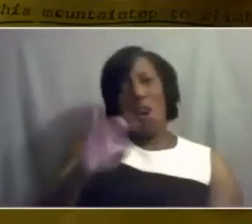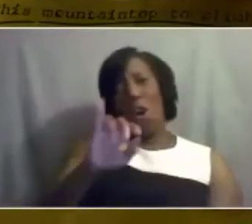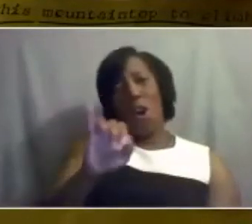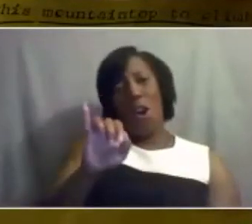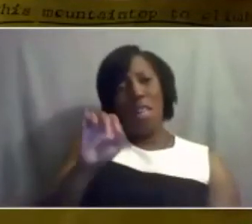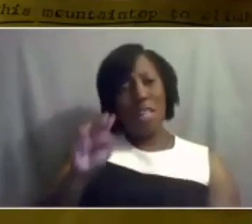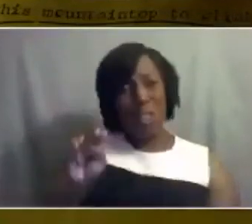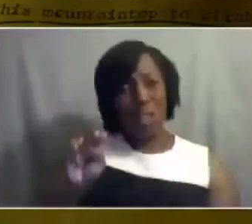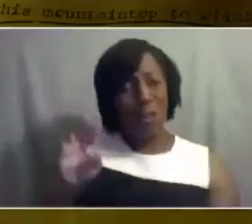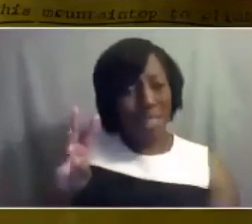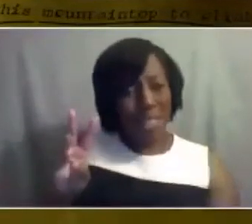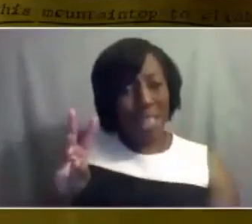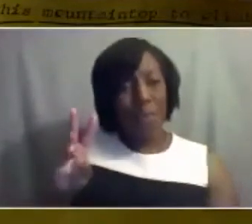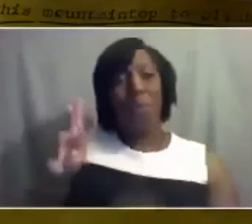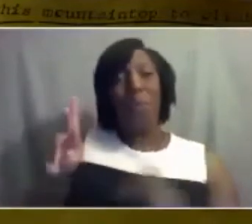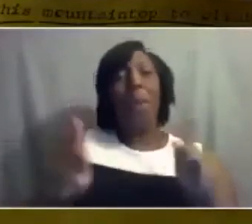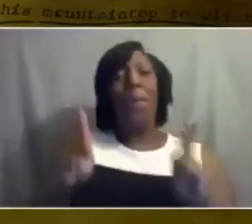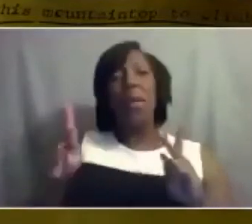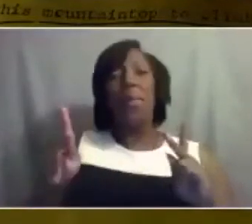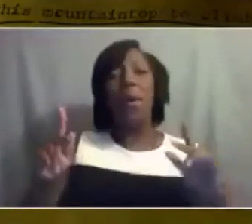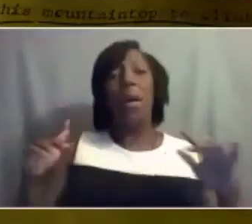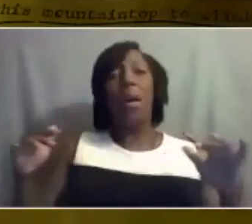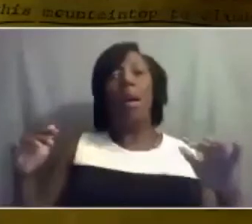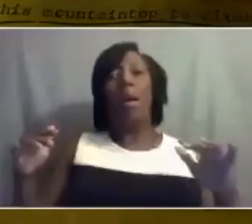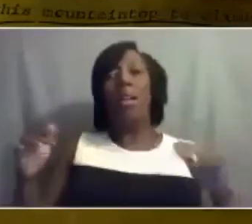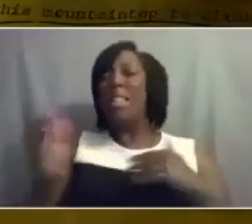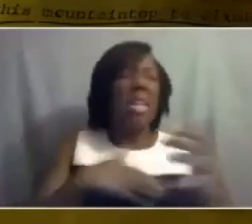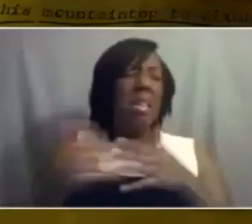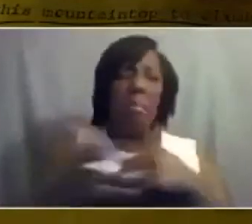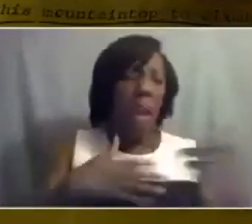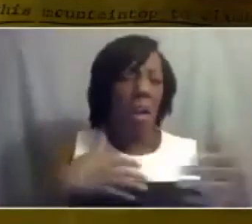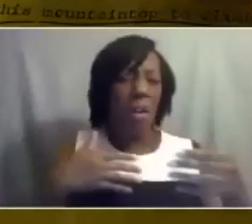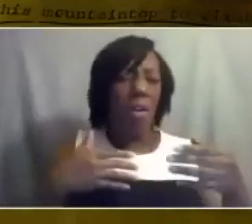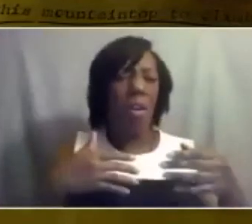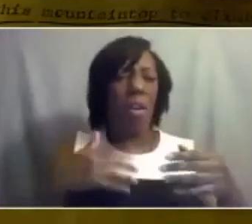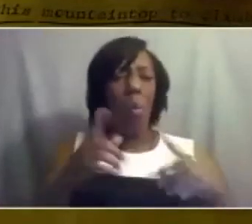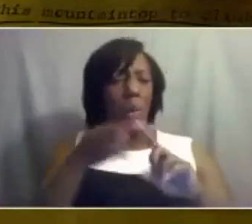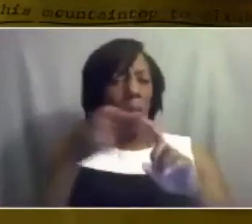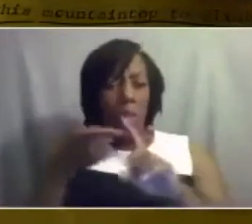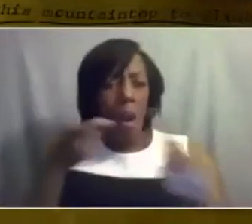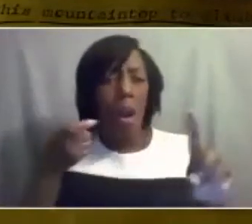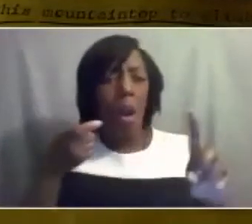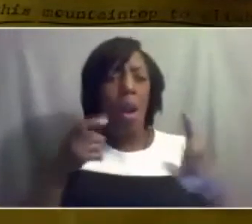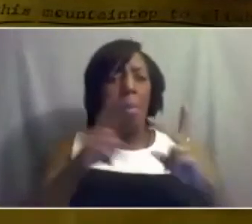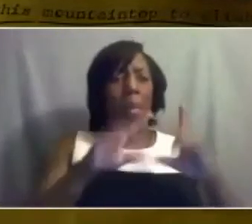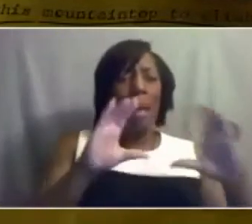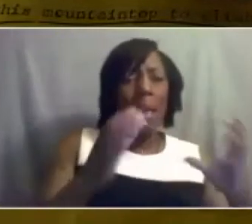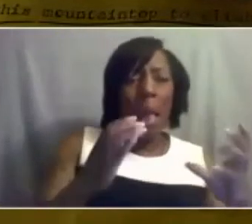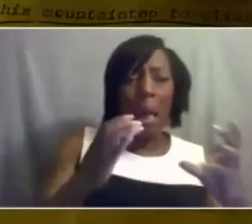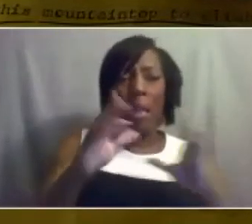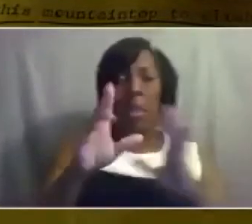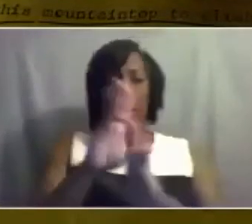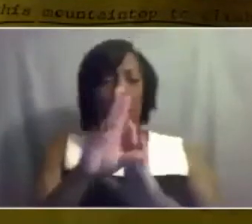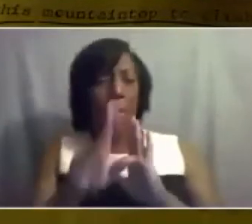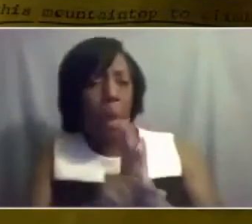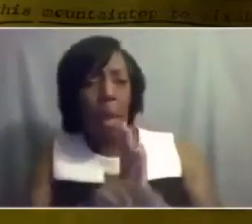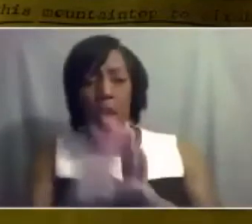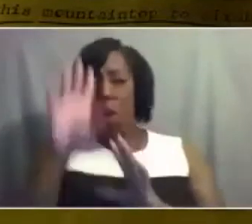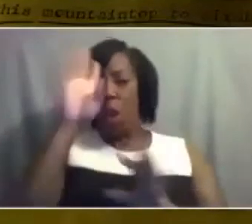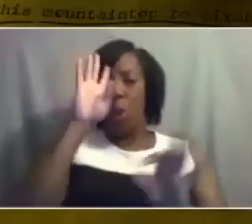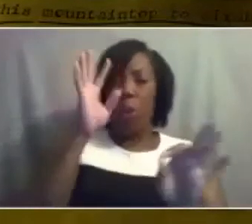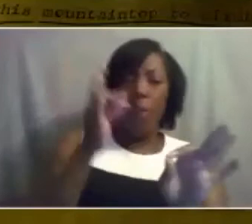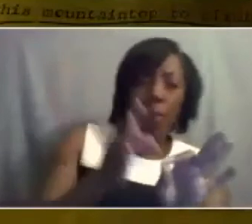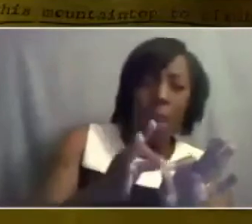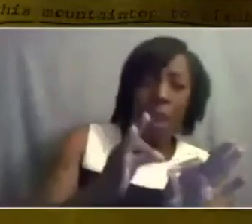people coming together, regardless of borders, regardless of class background, regardless of faith, regardless